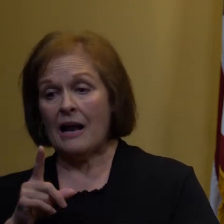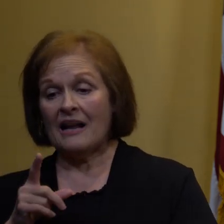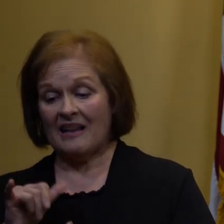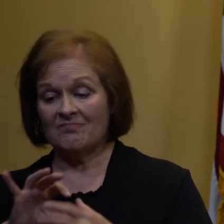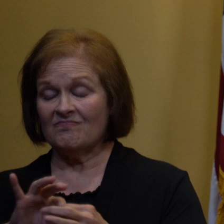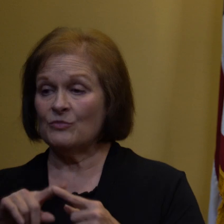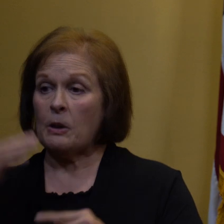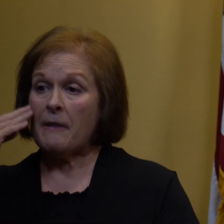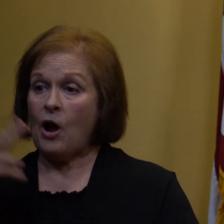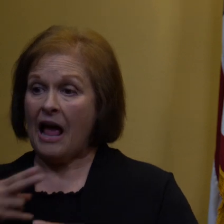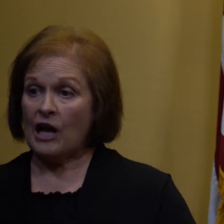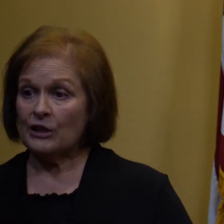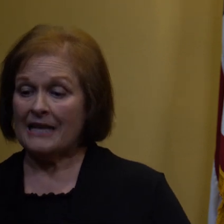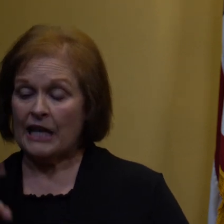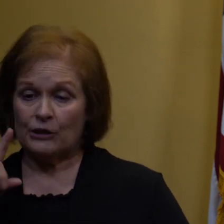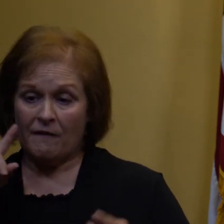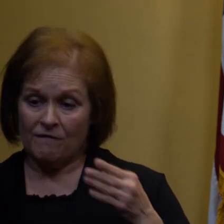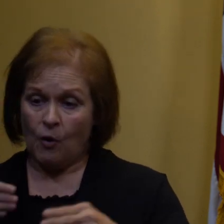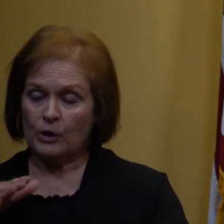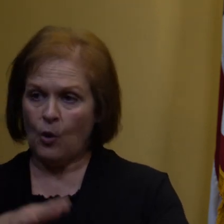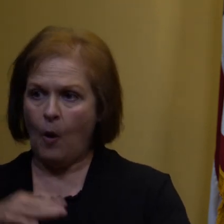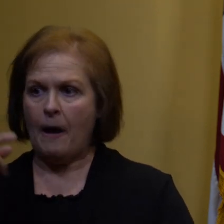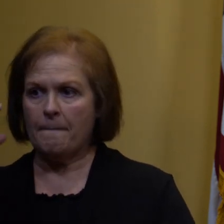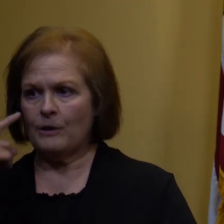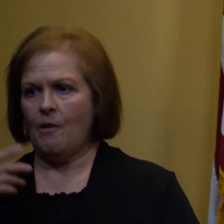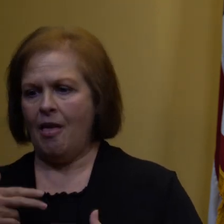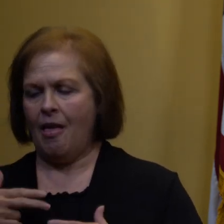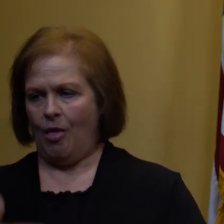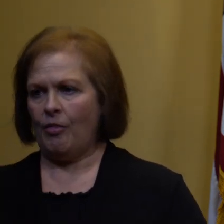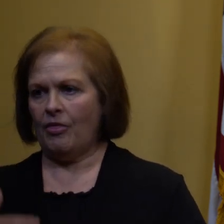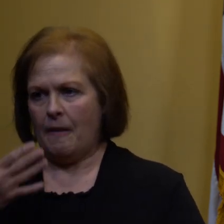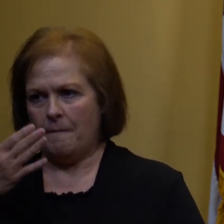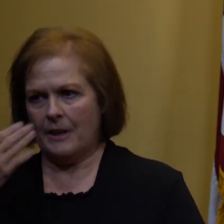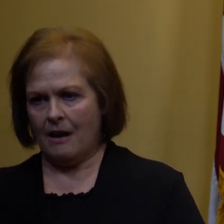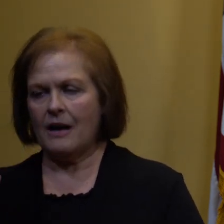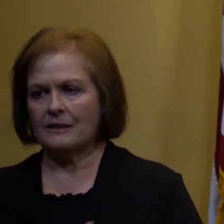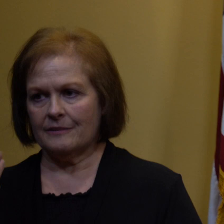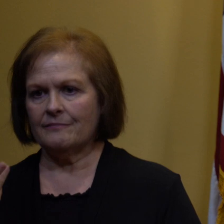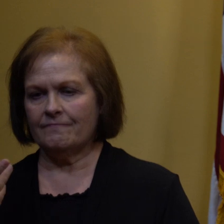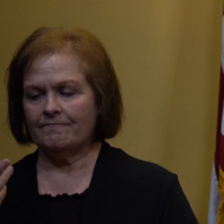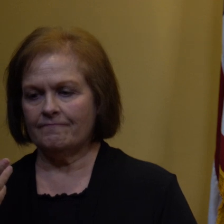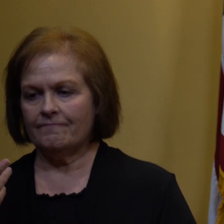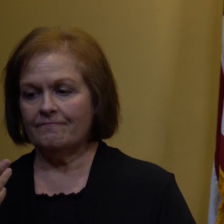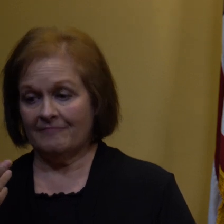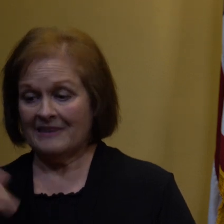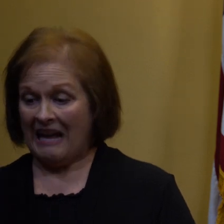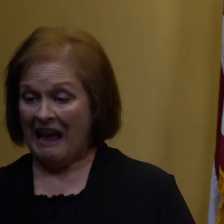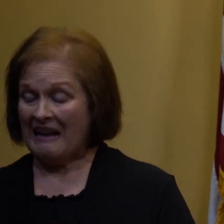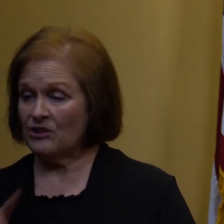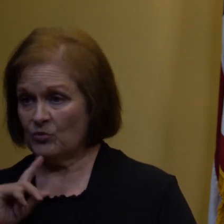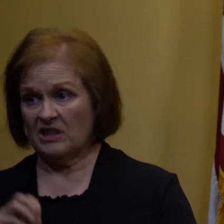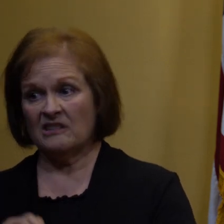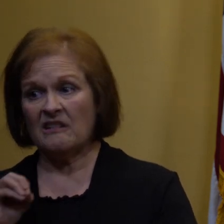health and the need to focus on mental health, because it's having a direct impact on the